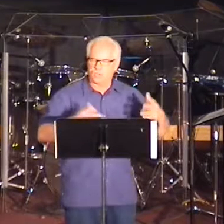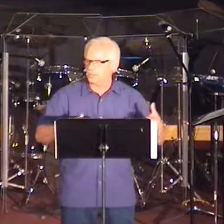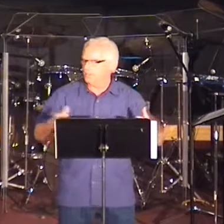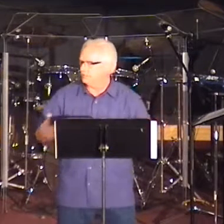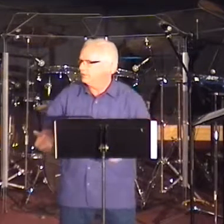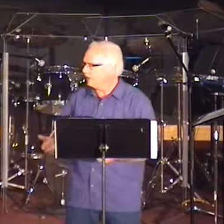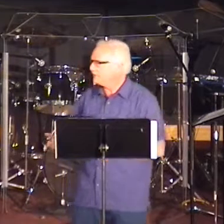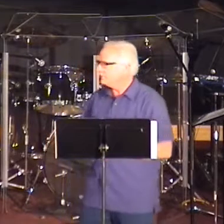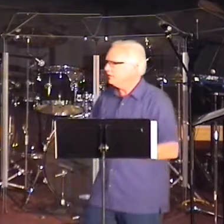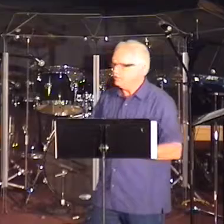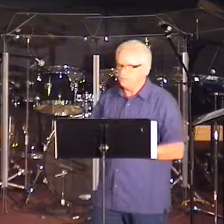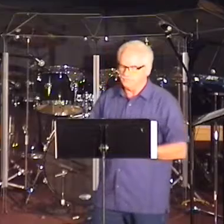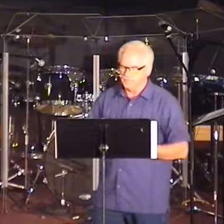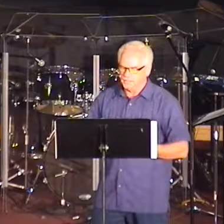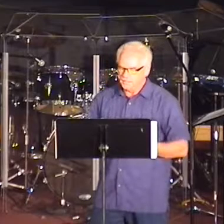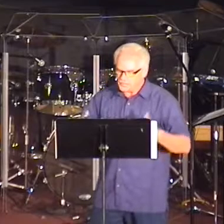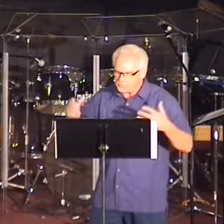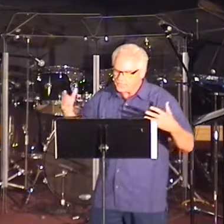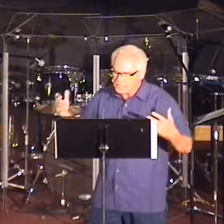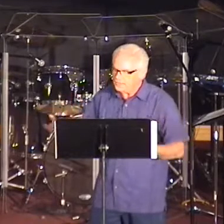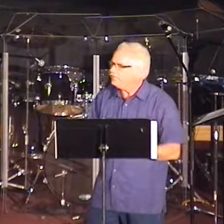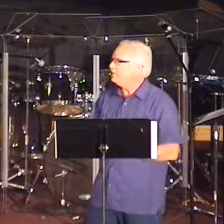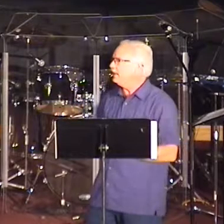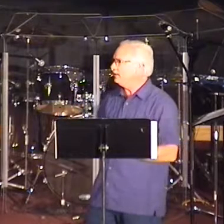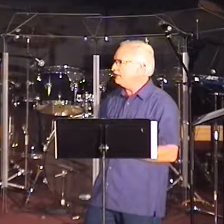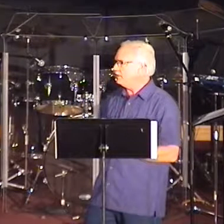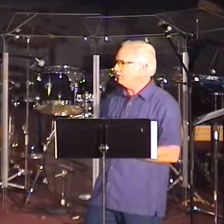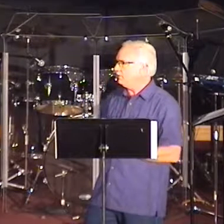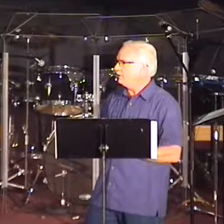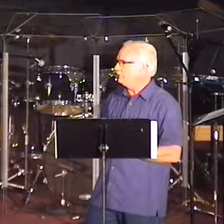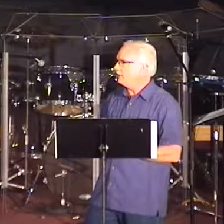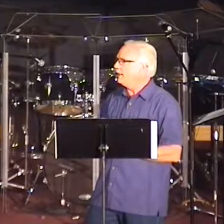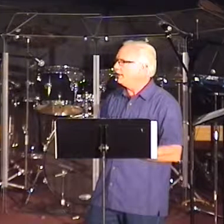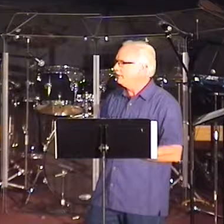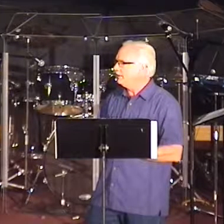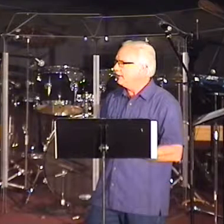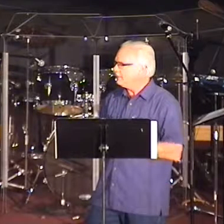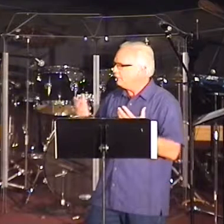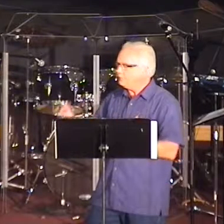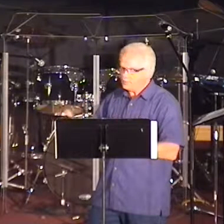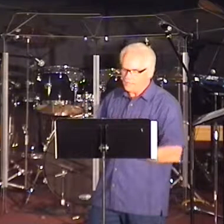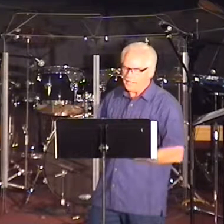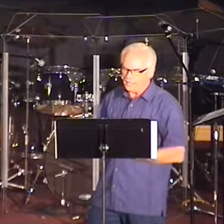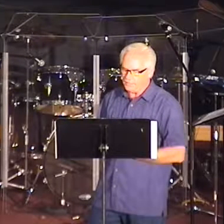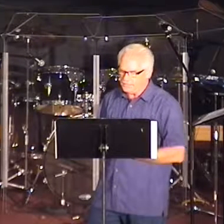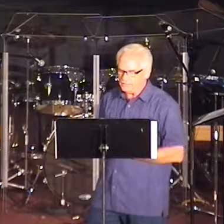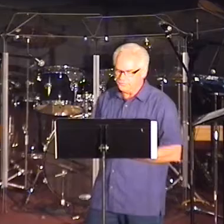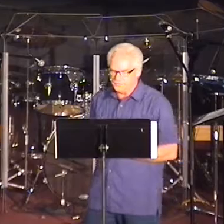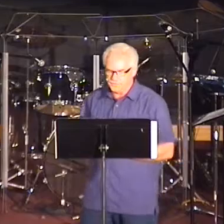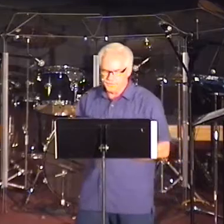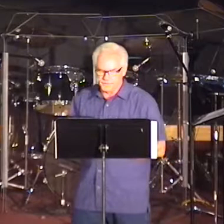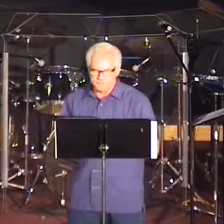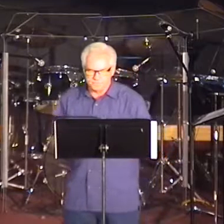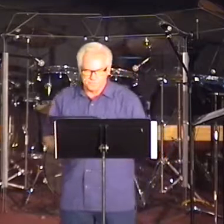to talk and have conversation. You see, it was the end of the day, and that's how it was for God. That's how he felt about Adam and